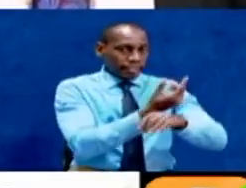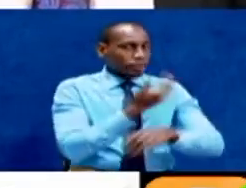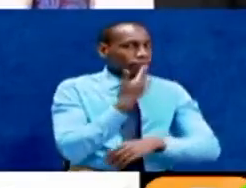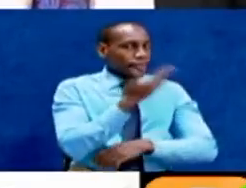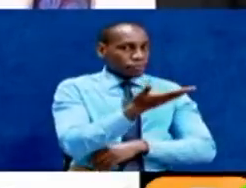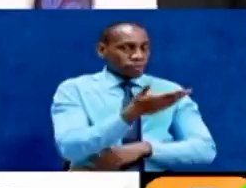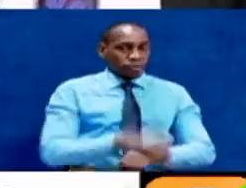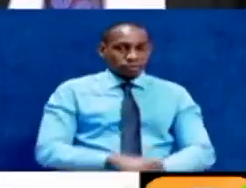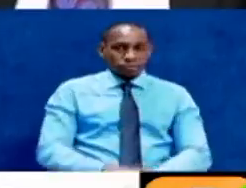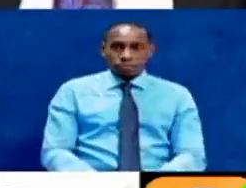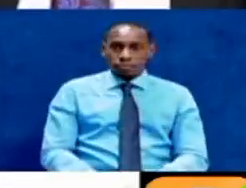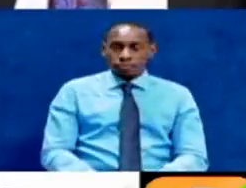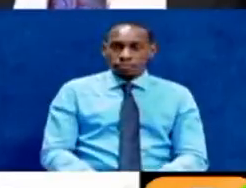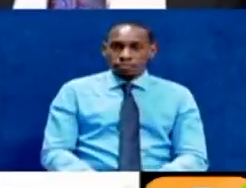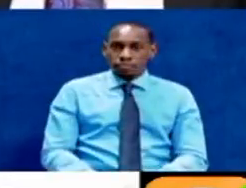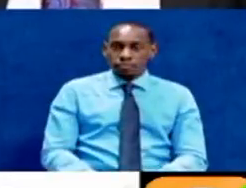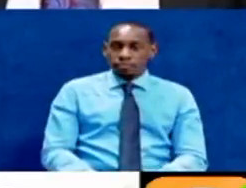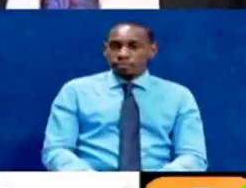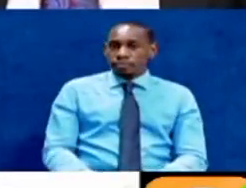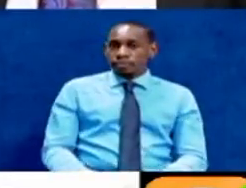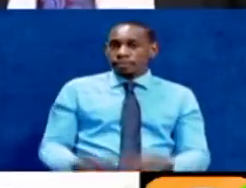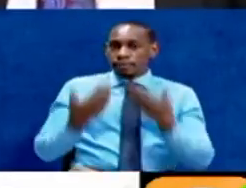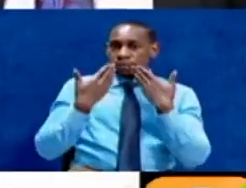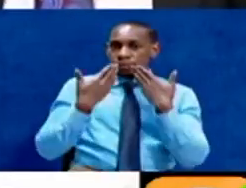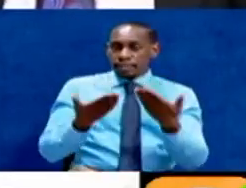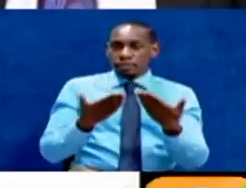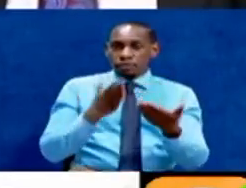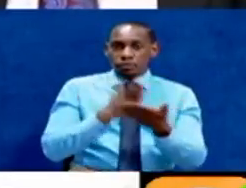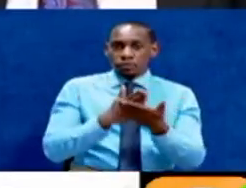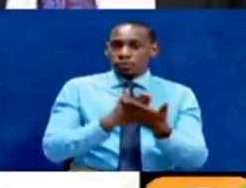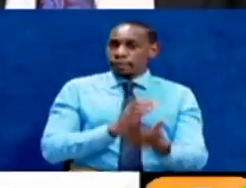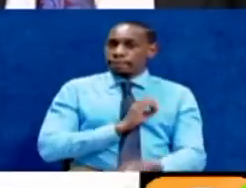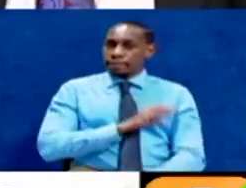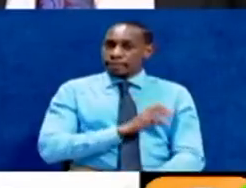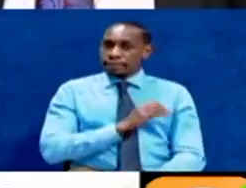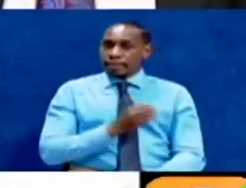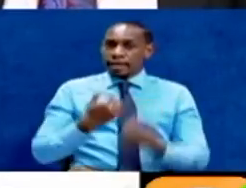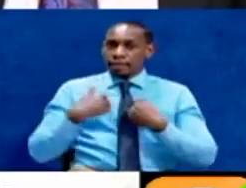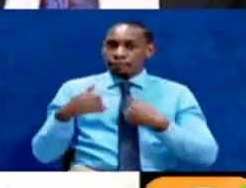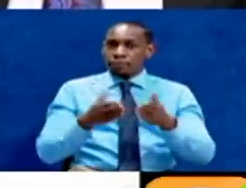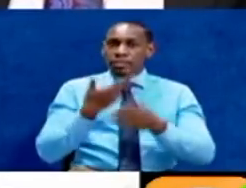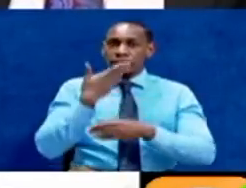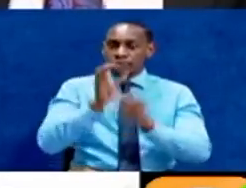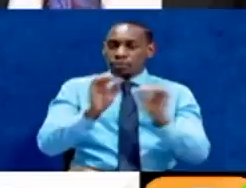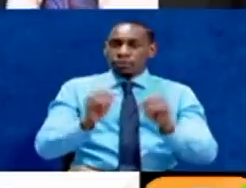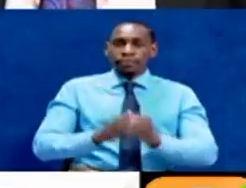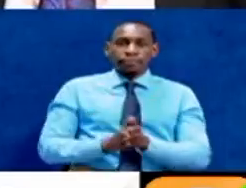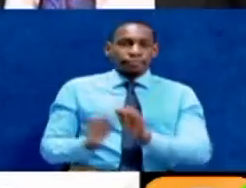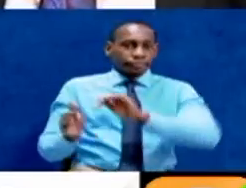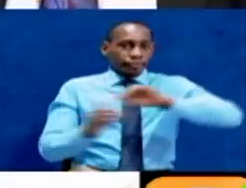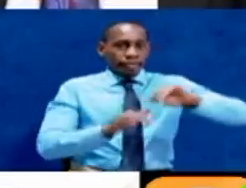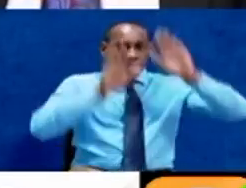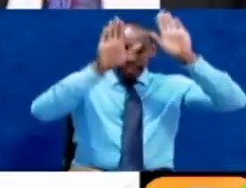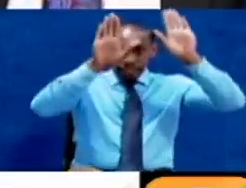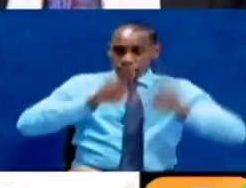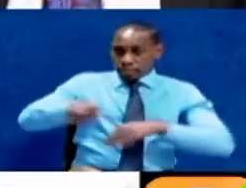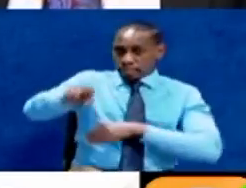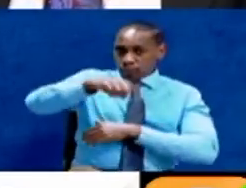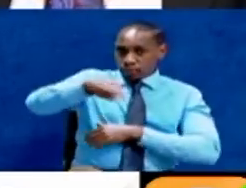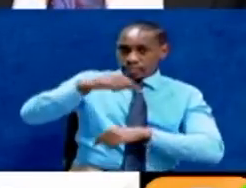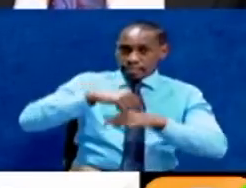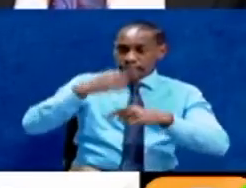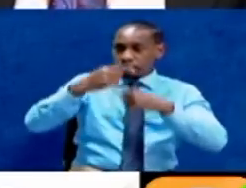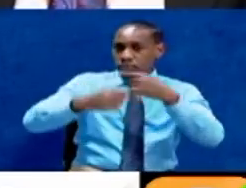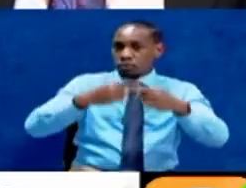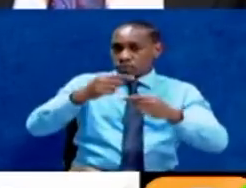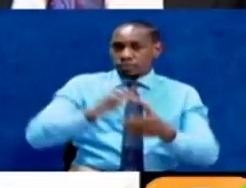Ngunjiri. Thank you very much, Wahiga. I was actually scared you're not going to do that. I think it is important for us to be, as I continue,